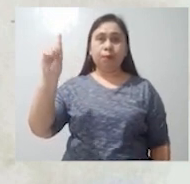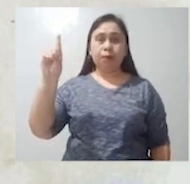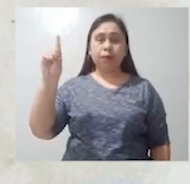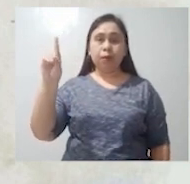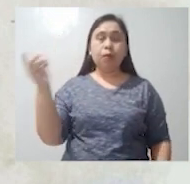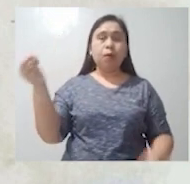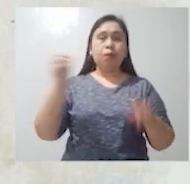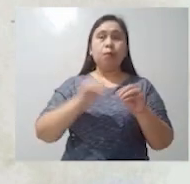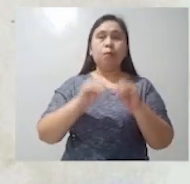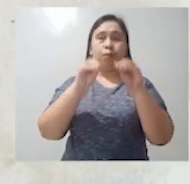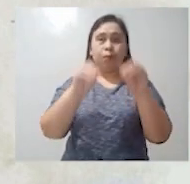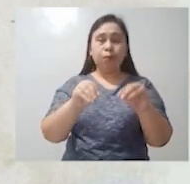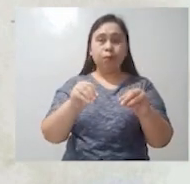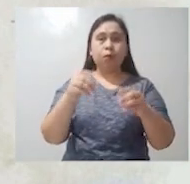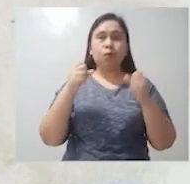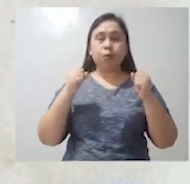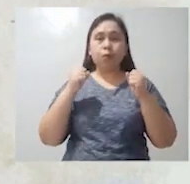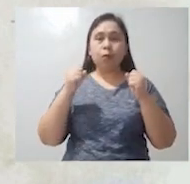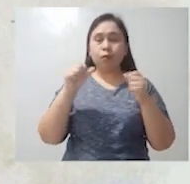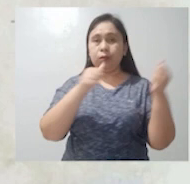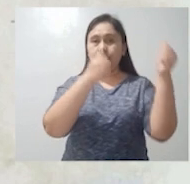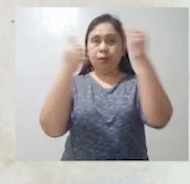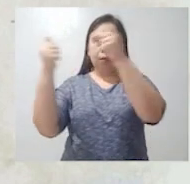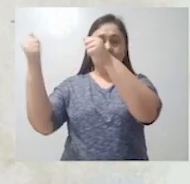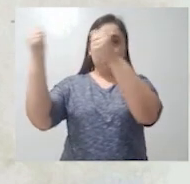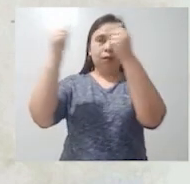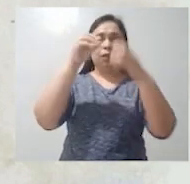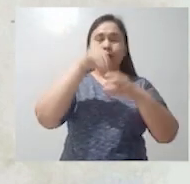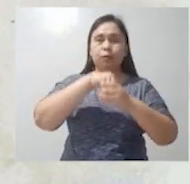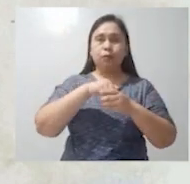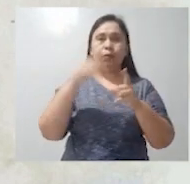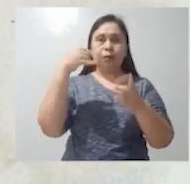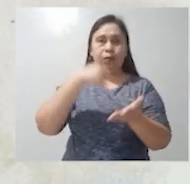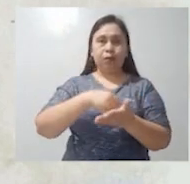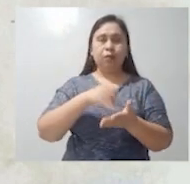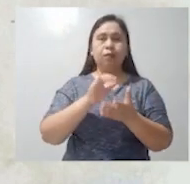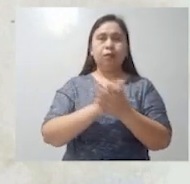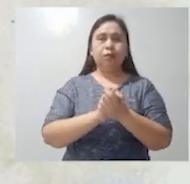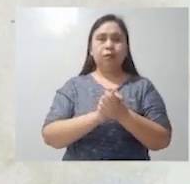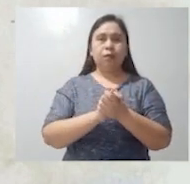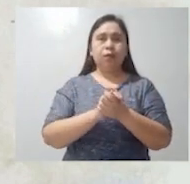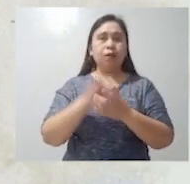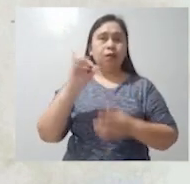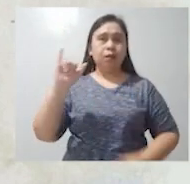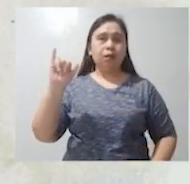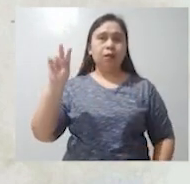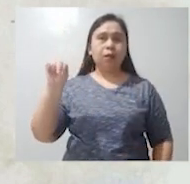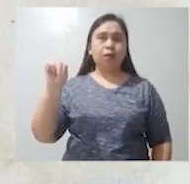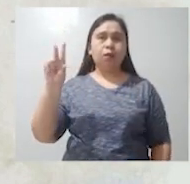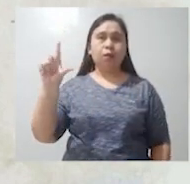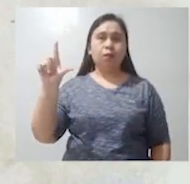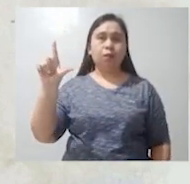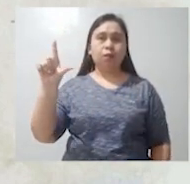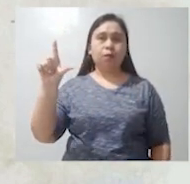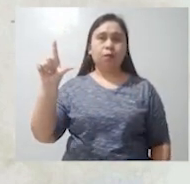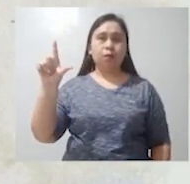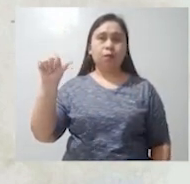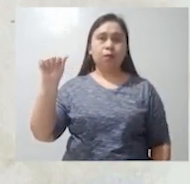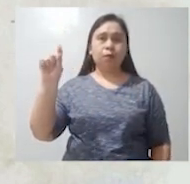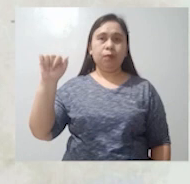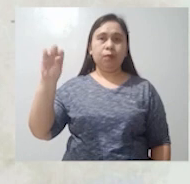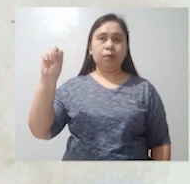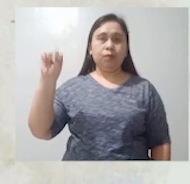it and then heating it to finally inflate the balloon to its huge size. Inflation of the hot air balloon shows that